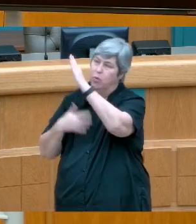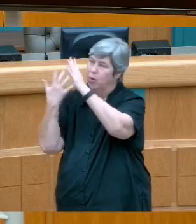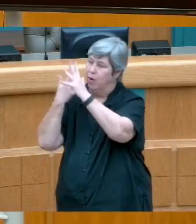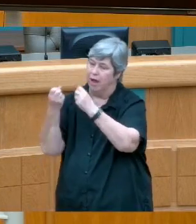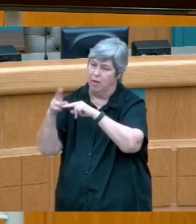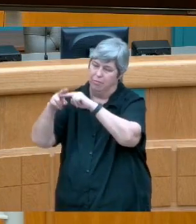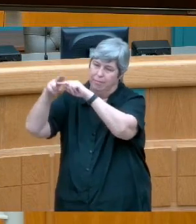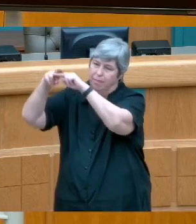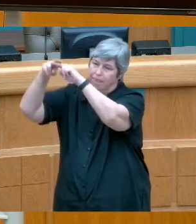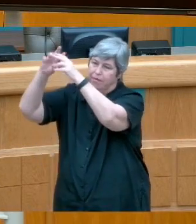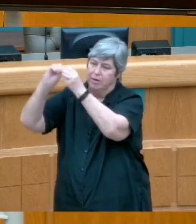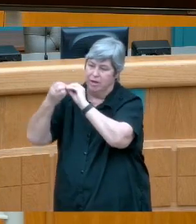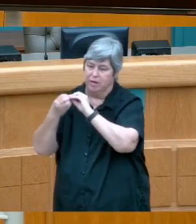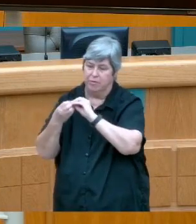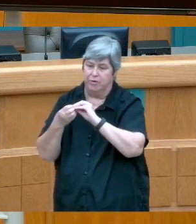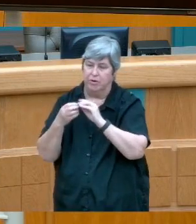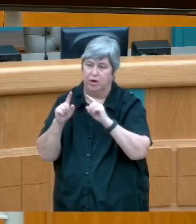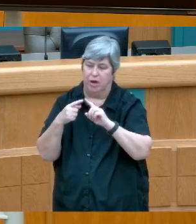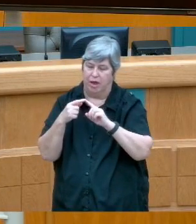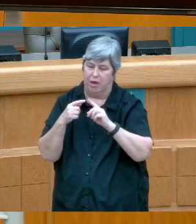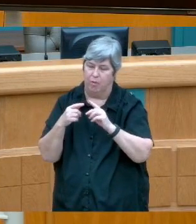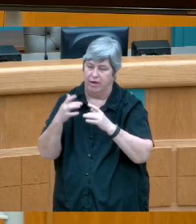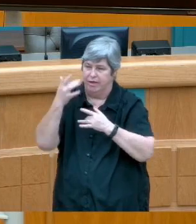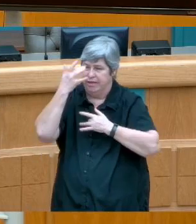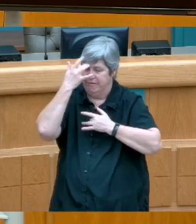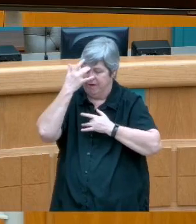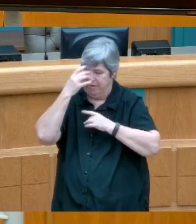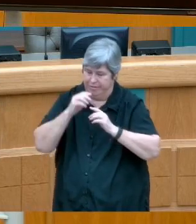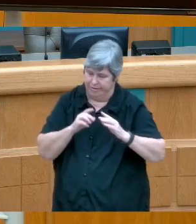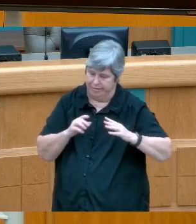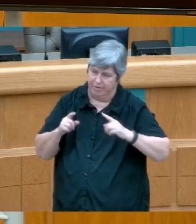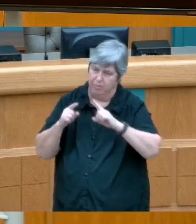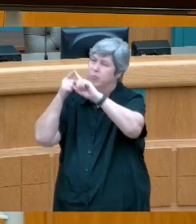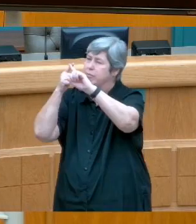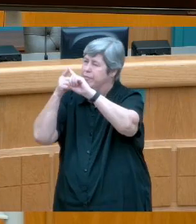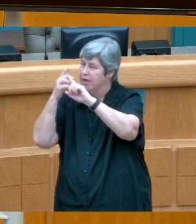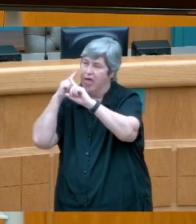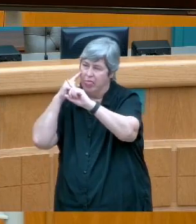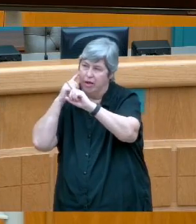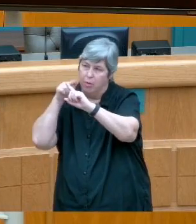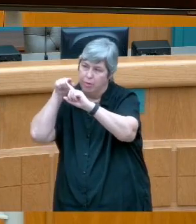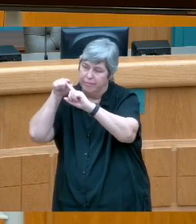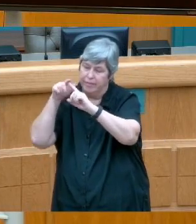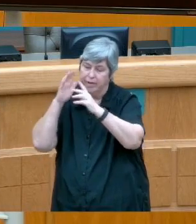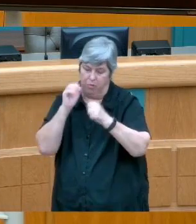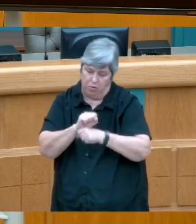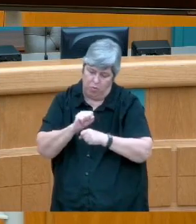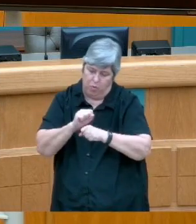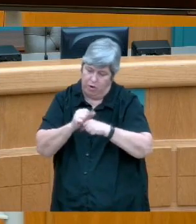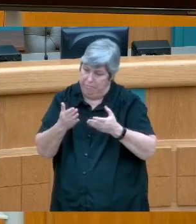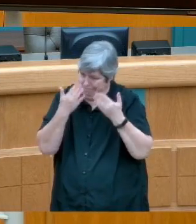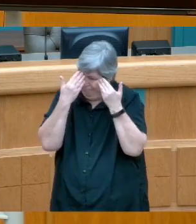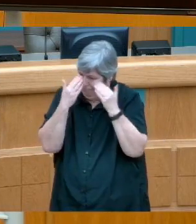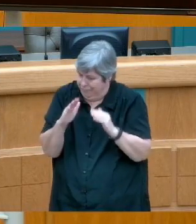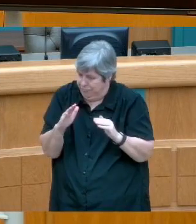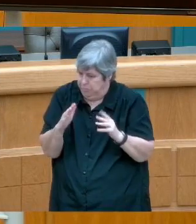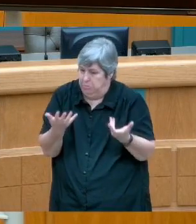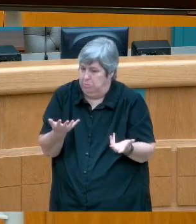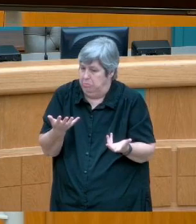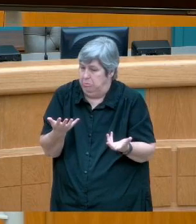when the peak of the virus was projected, and we were working down here day in and day out, not really knowing